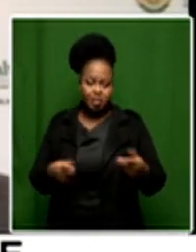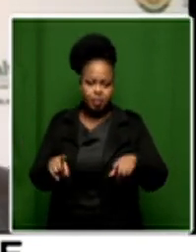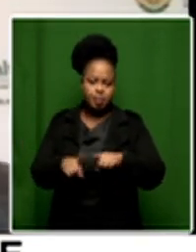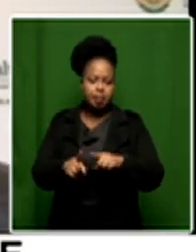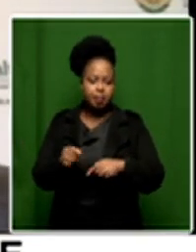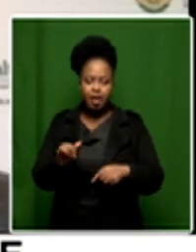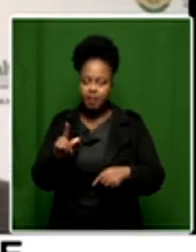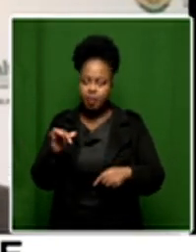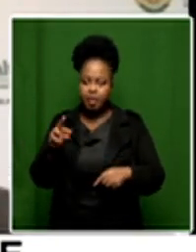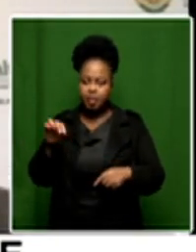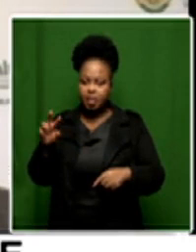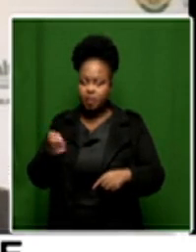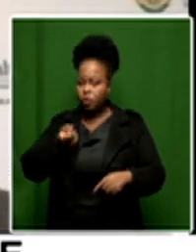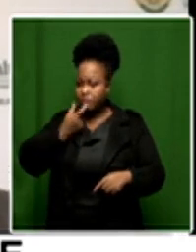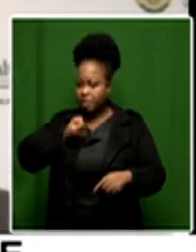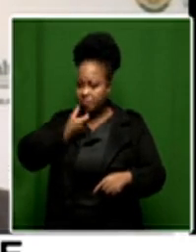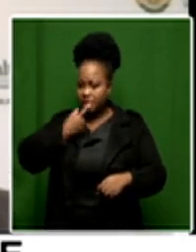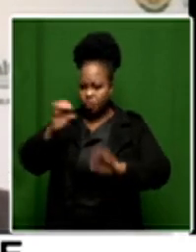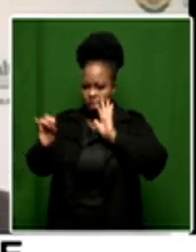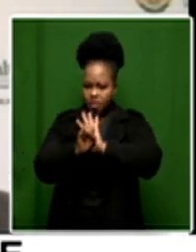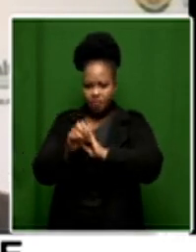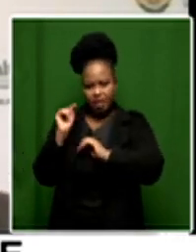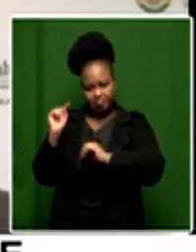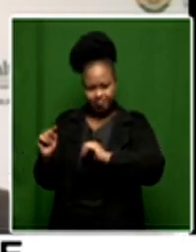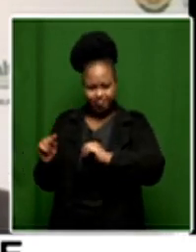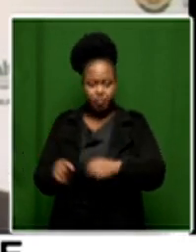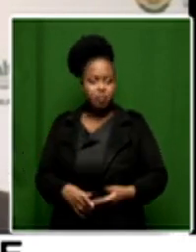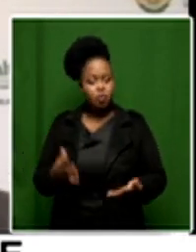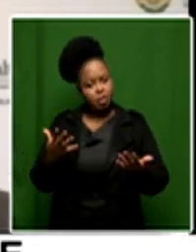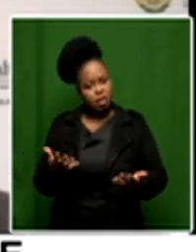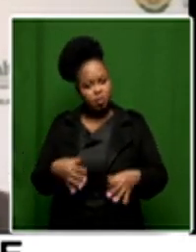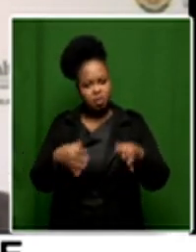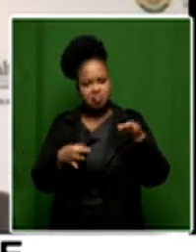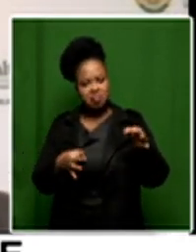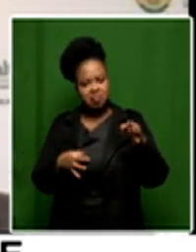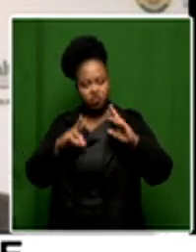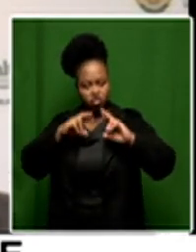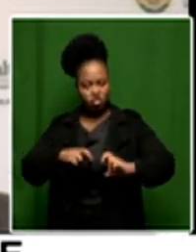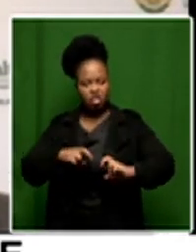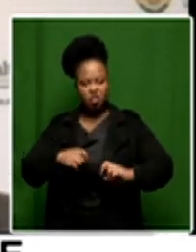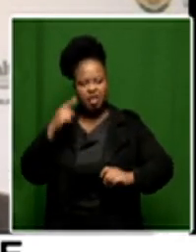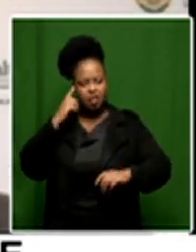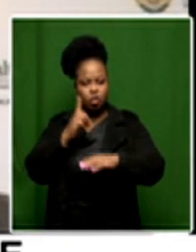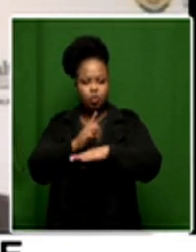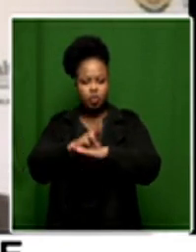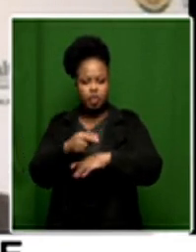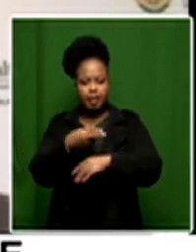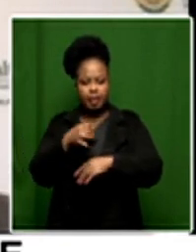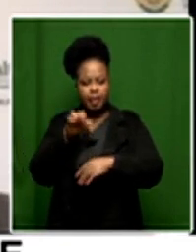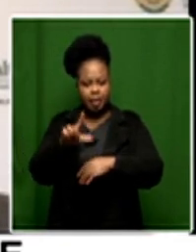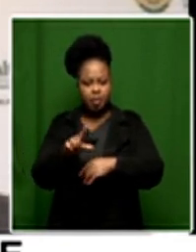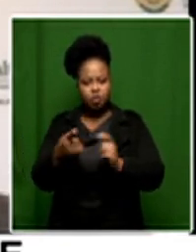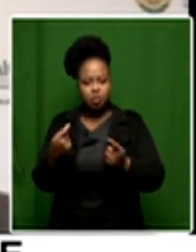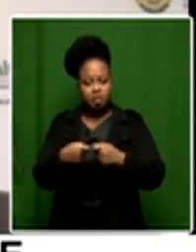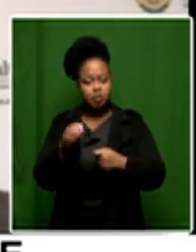COVID-19. Ivermectin was one of those that were identified. So there was a paper that came out, I think Dr. Hill was sponsored